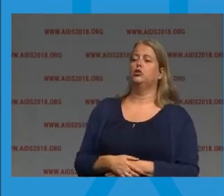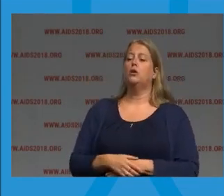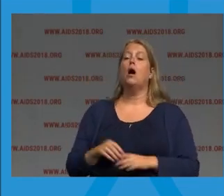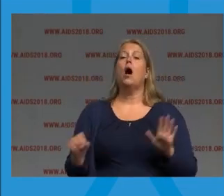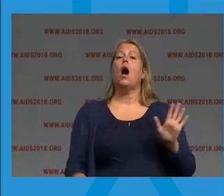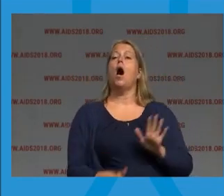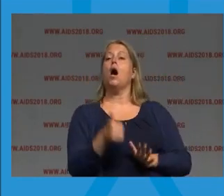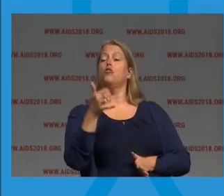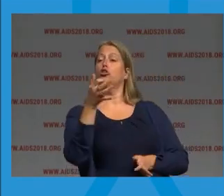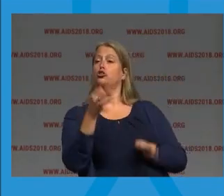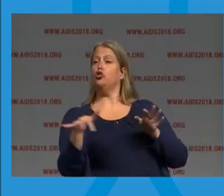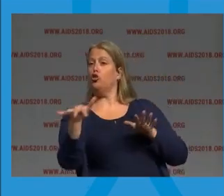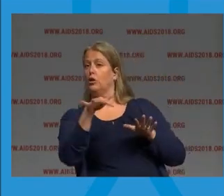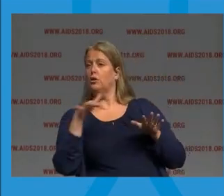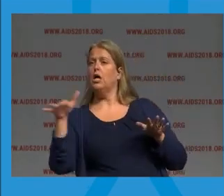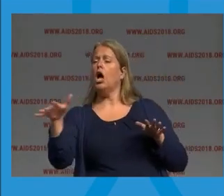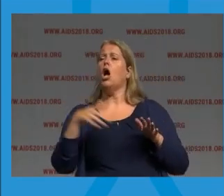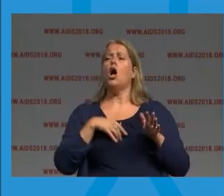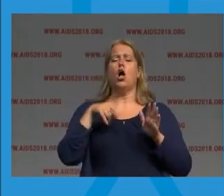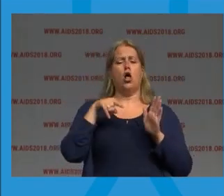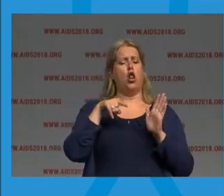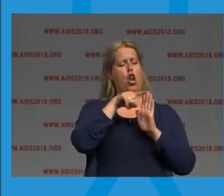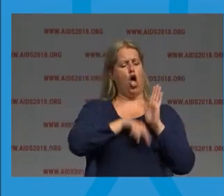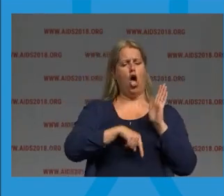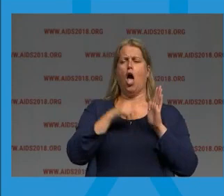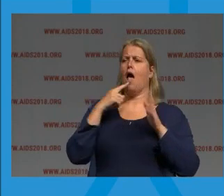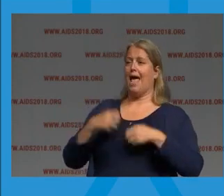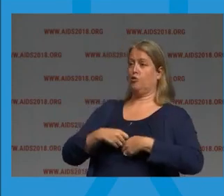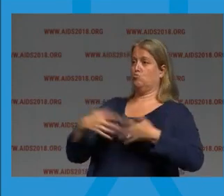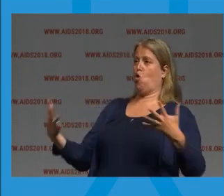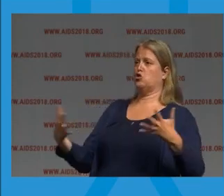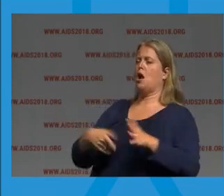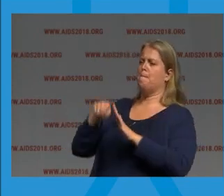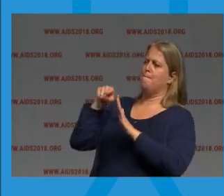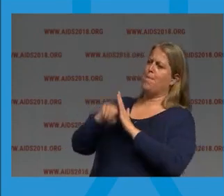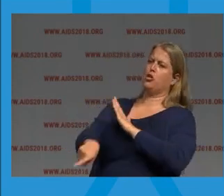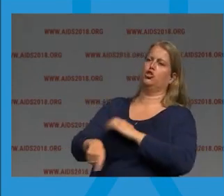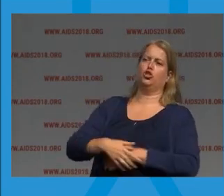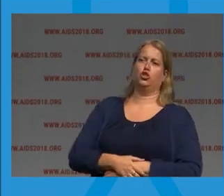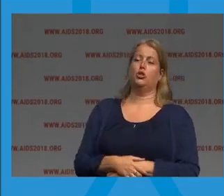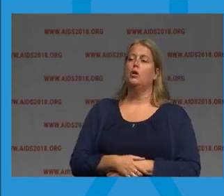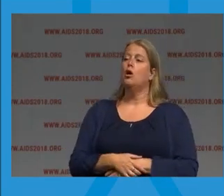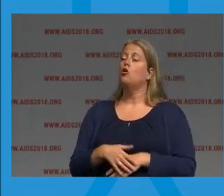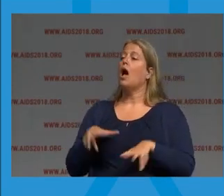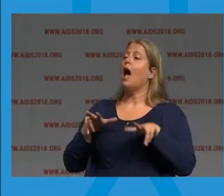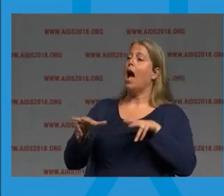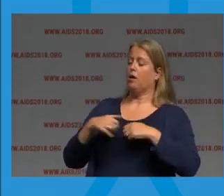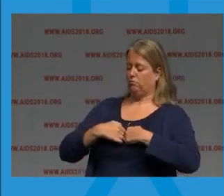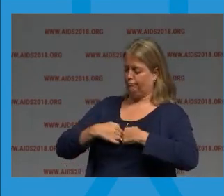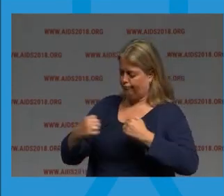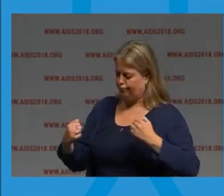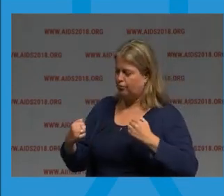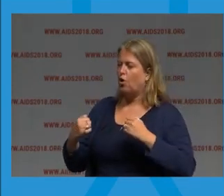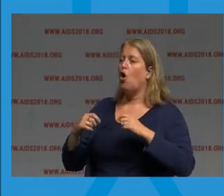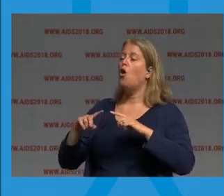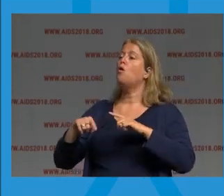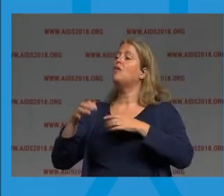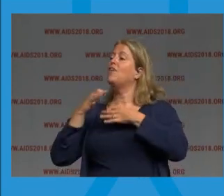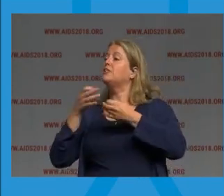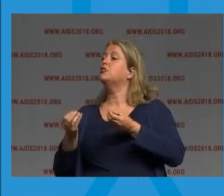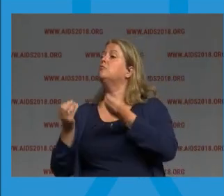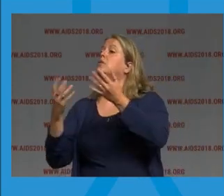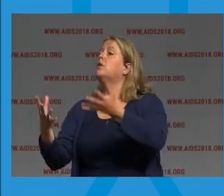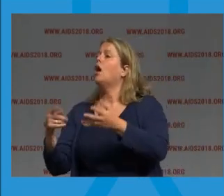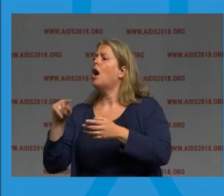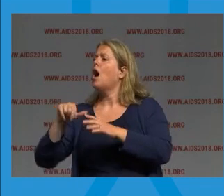jurisdictions, the law punishes exposure. You do an act, you do something that puts the other person at a risk of getting infected, then